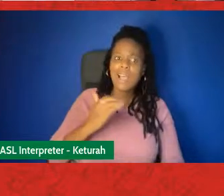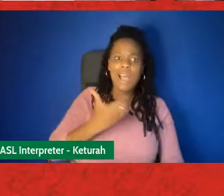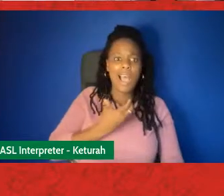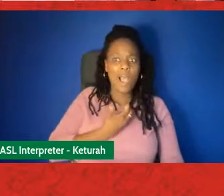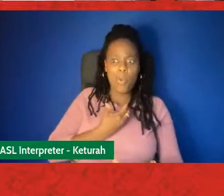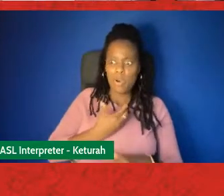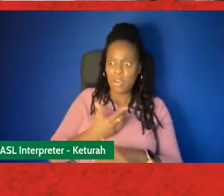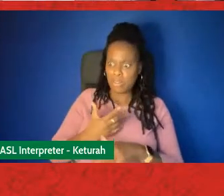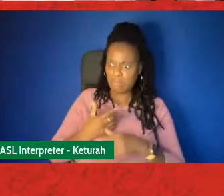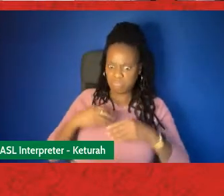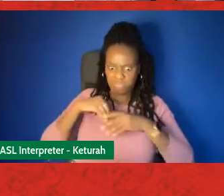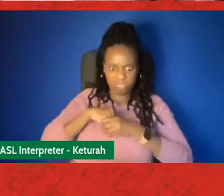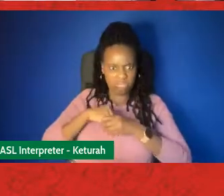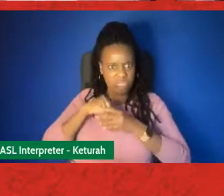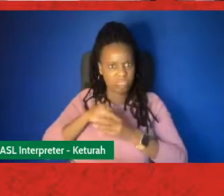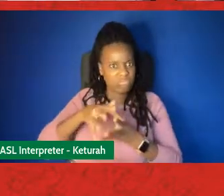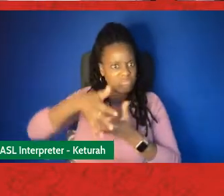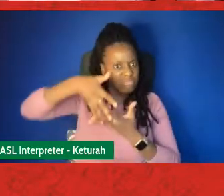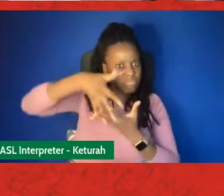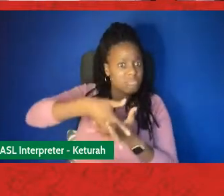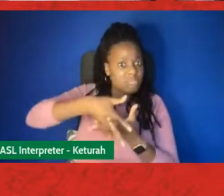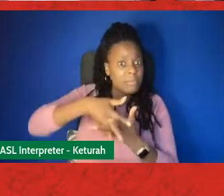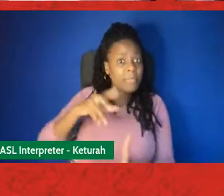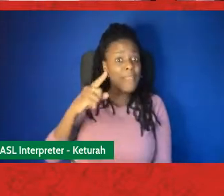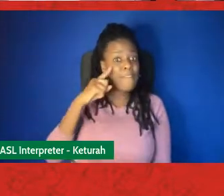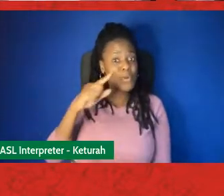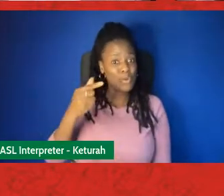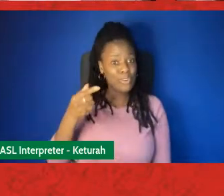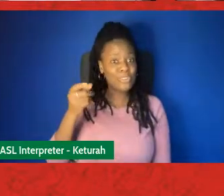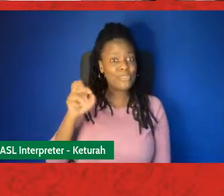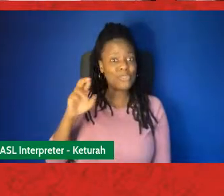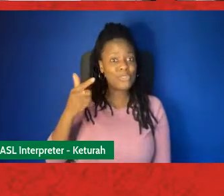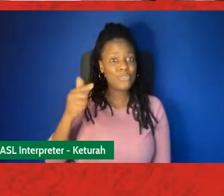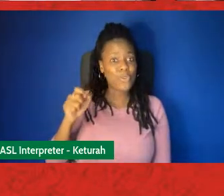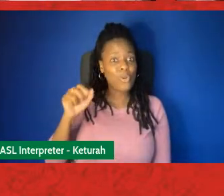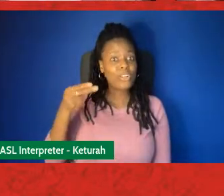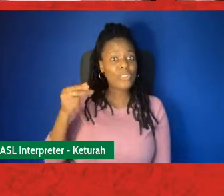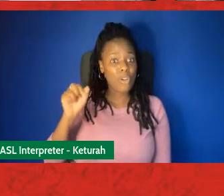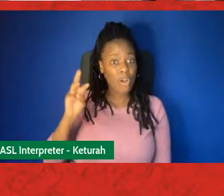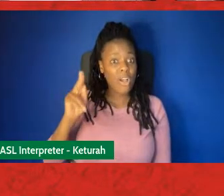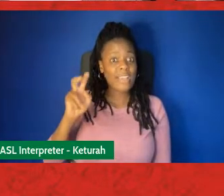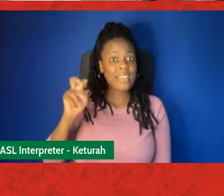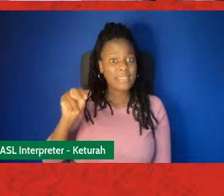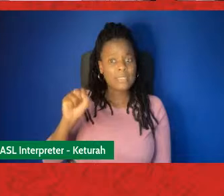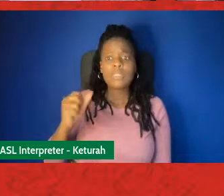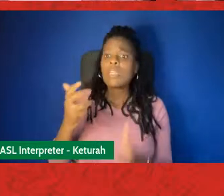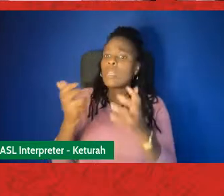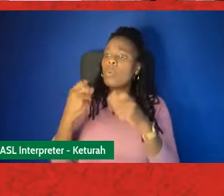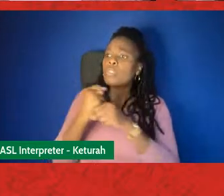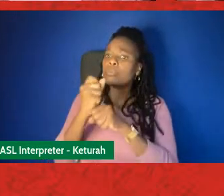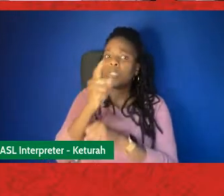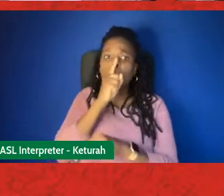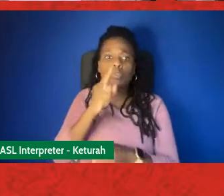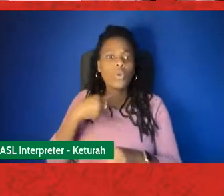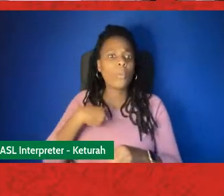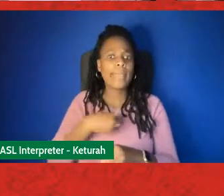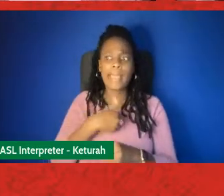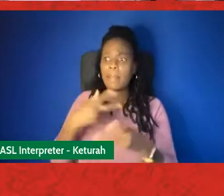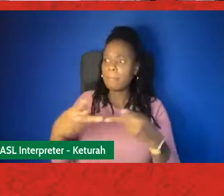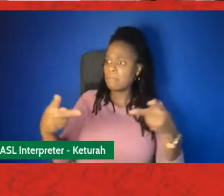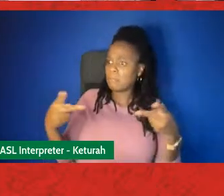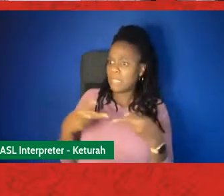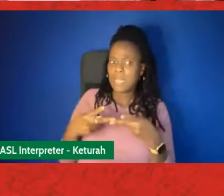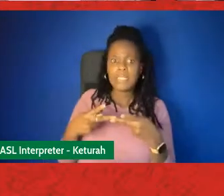we are. And I think that for George Hawkins in founding the Ensemble Theatre, he wanted to make sure that we were able to have a